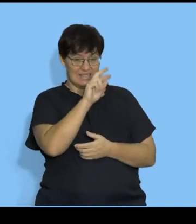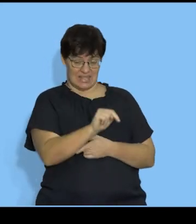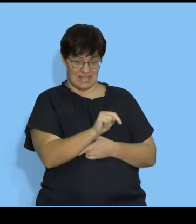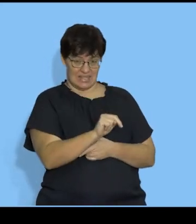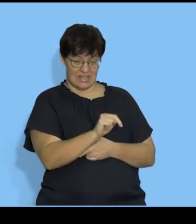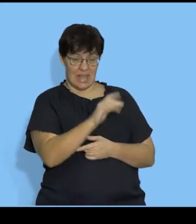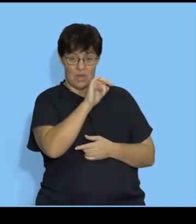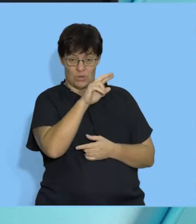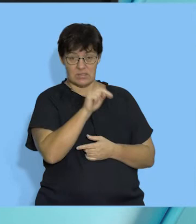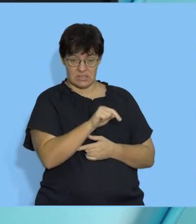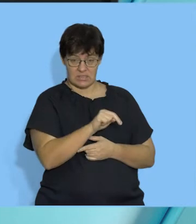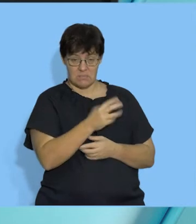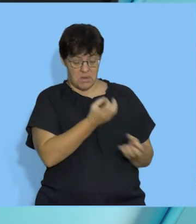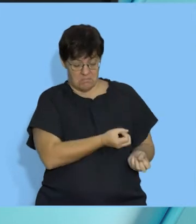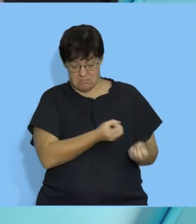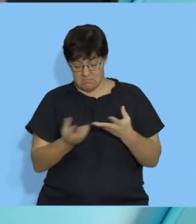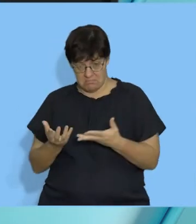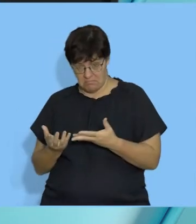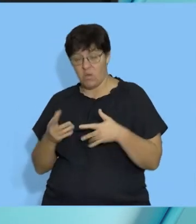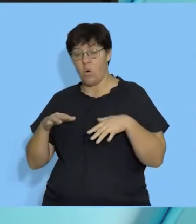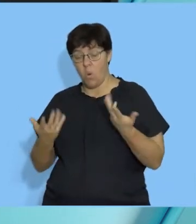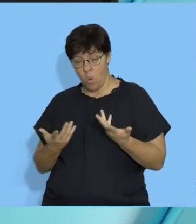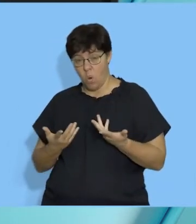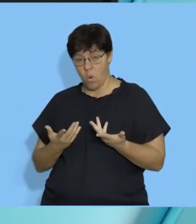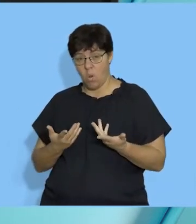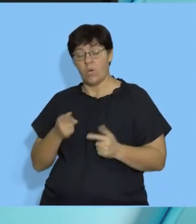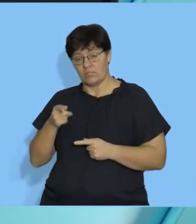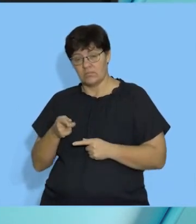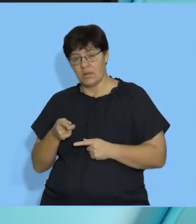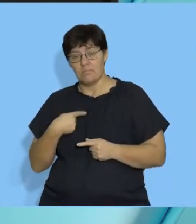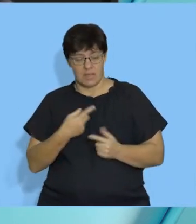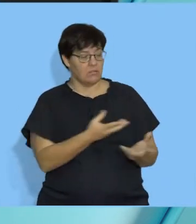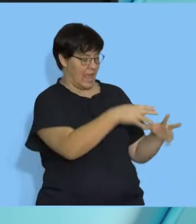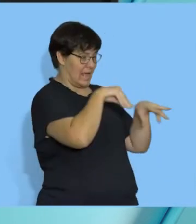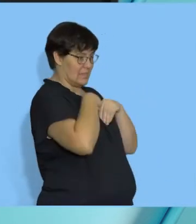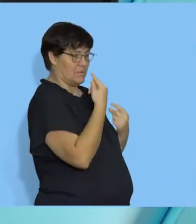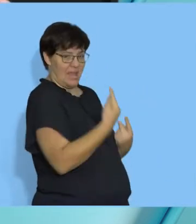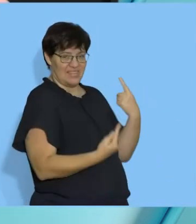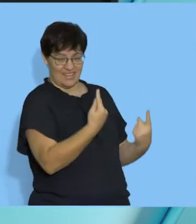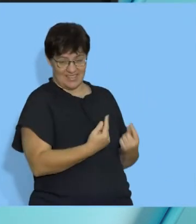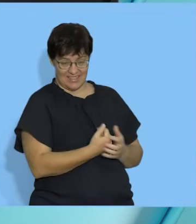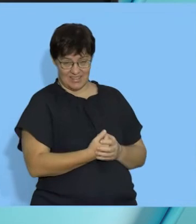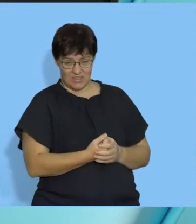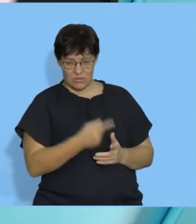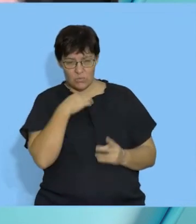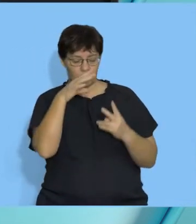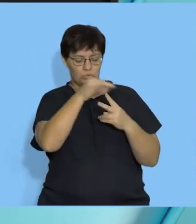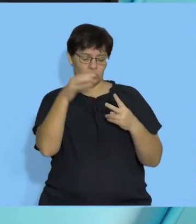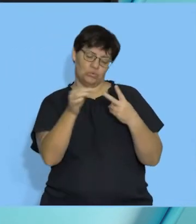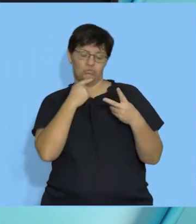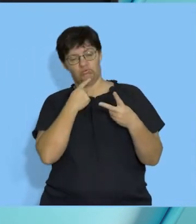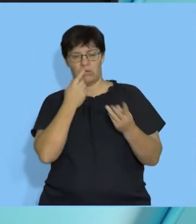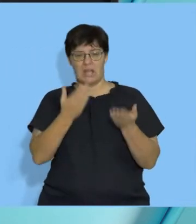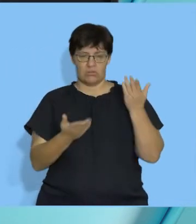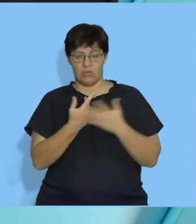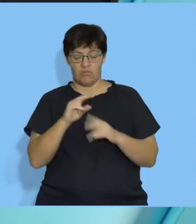be reduced or for zinc atoms to be oxidized. So you may choose to read this equation from left to right